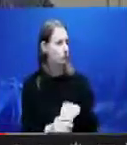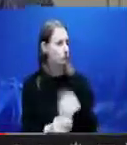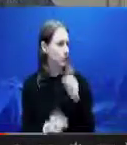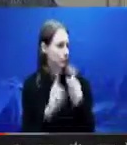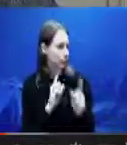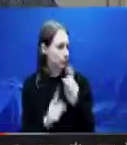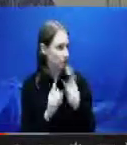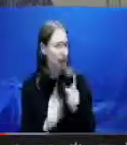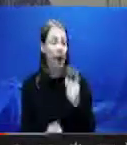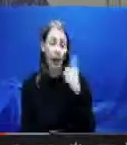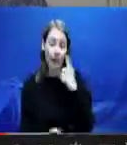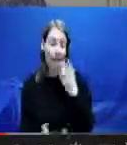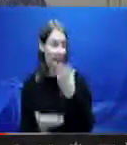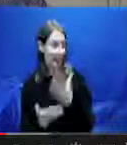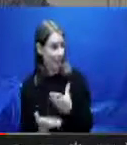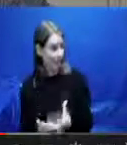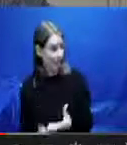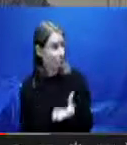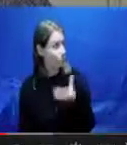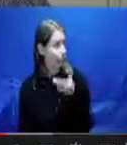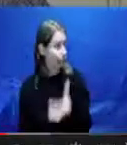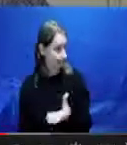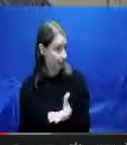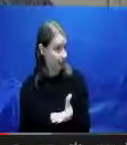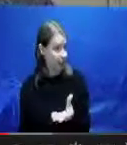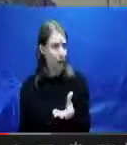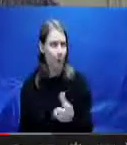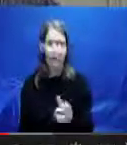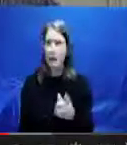but I think it could have been much more